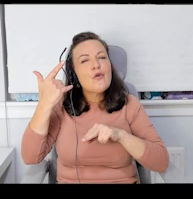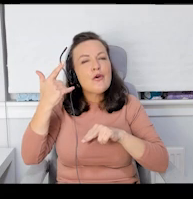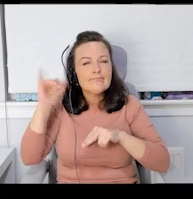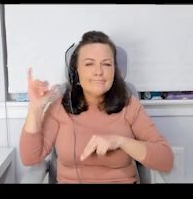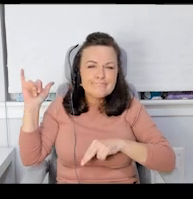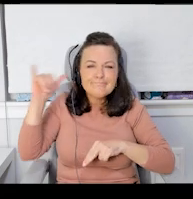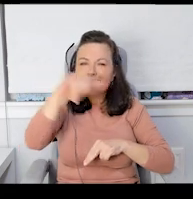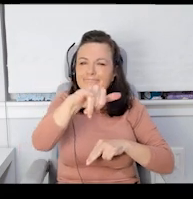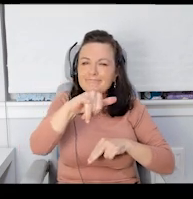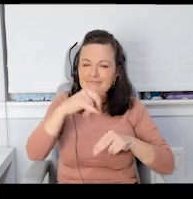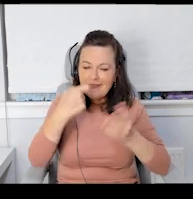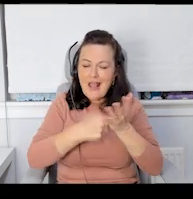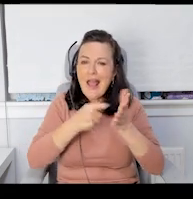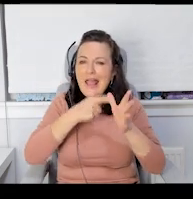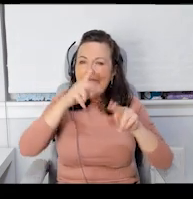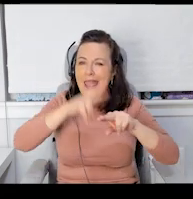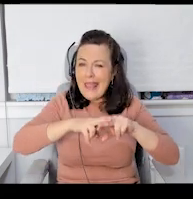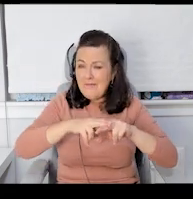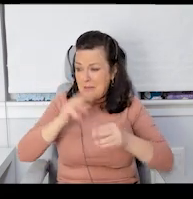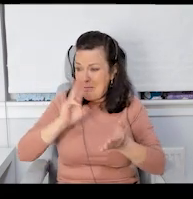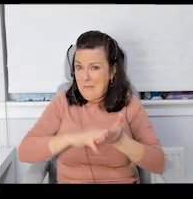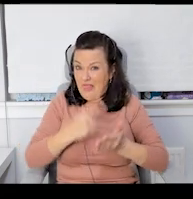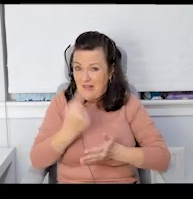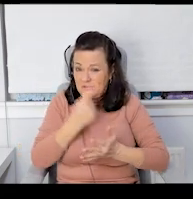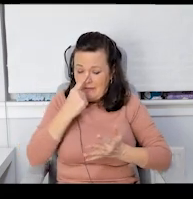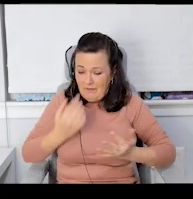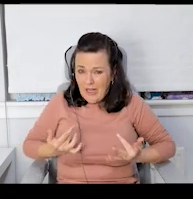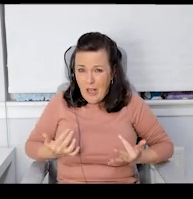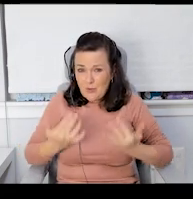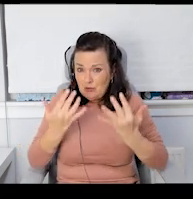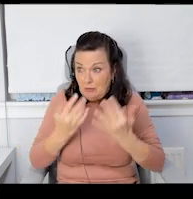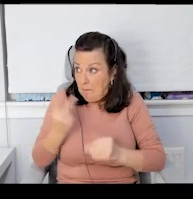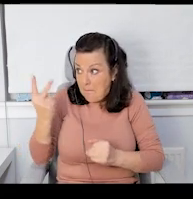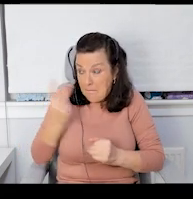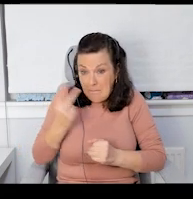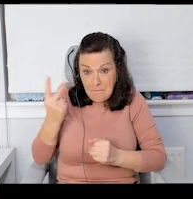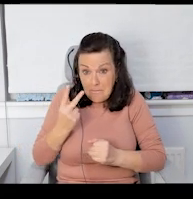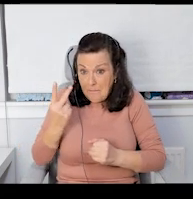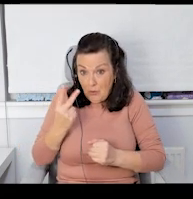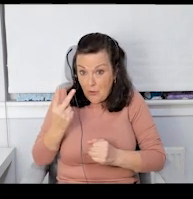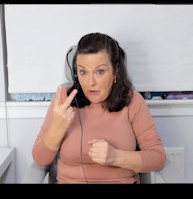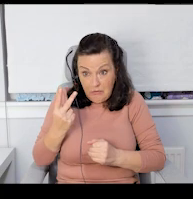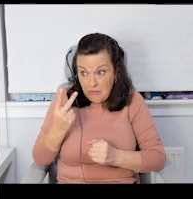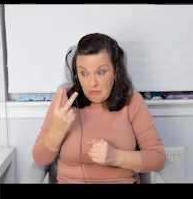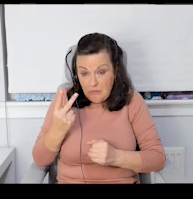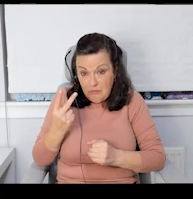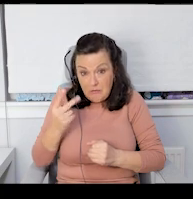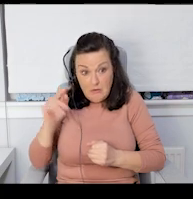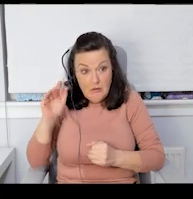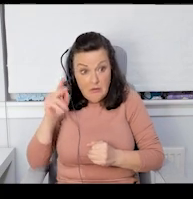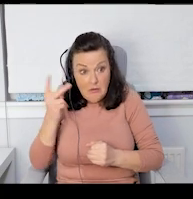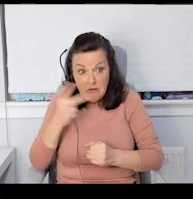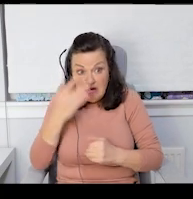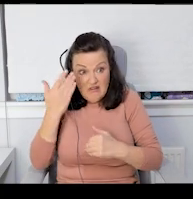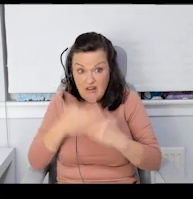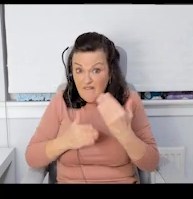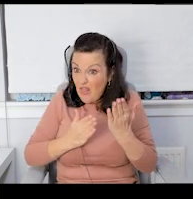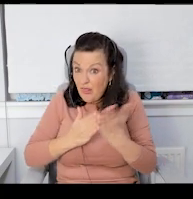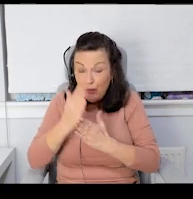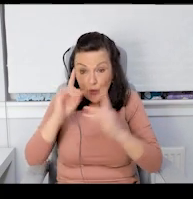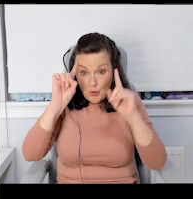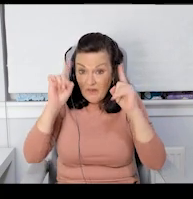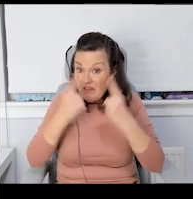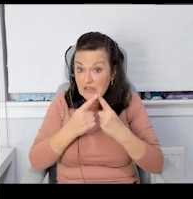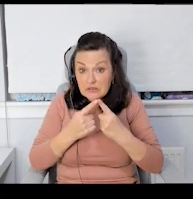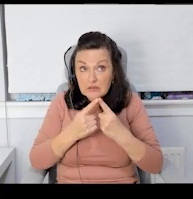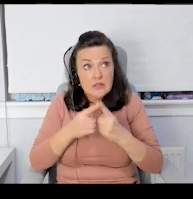at the time and then offshore. My mother was an accountant. So they didn't go to my dad didn't go to university, neither did my mum.